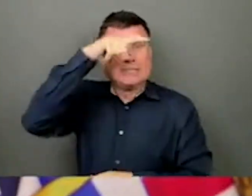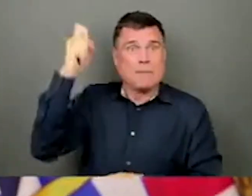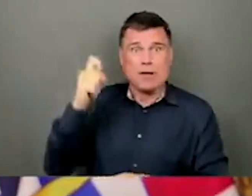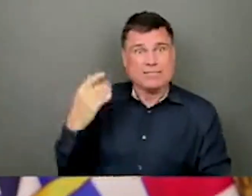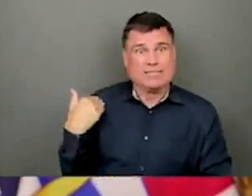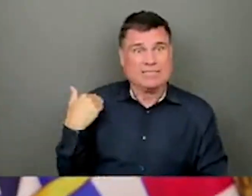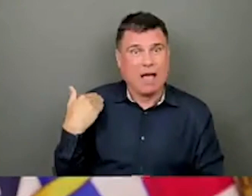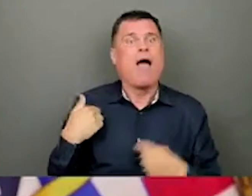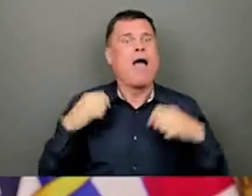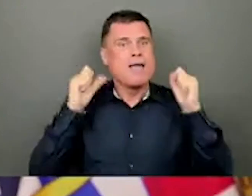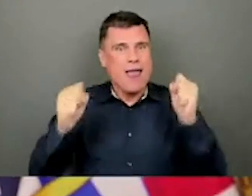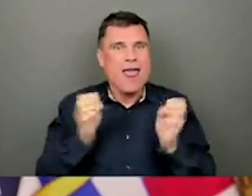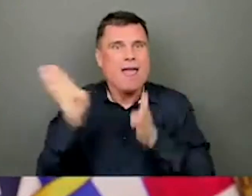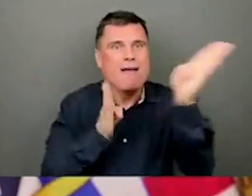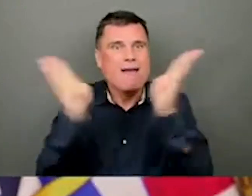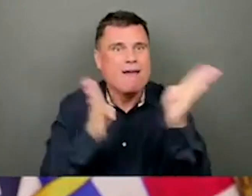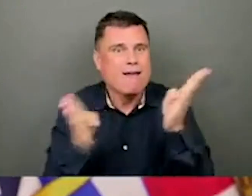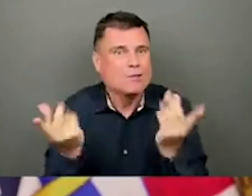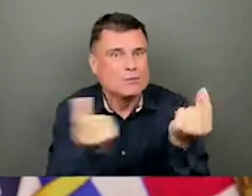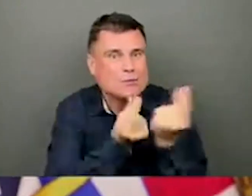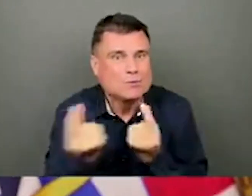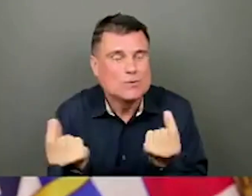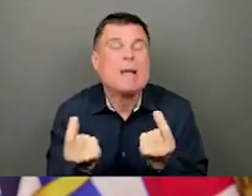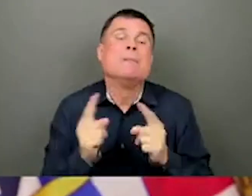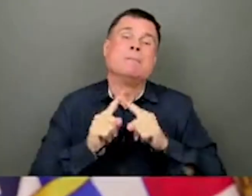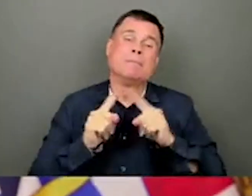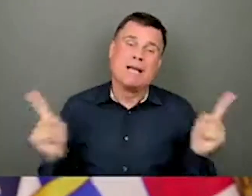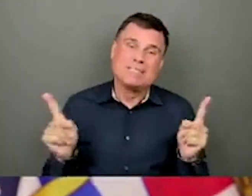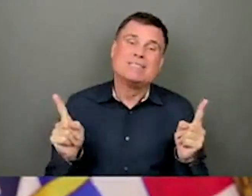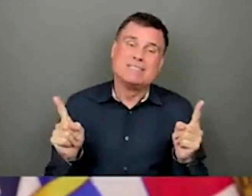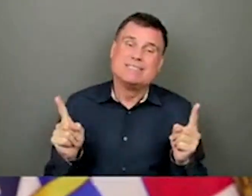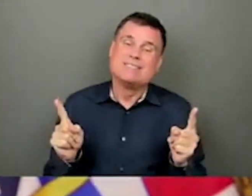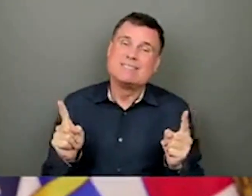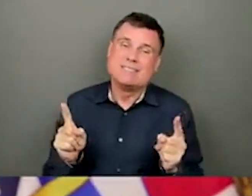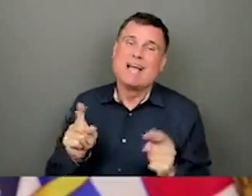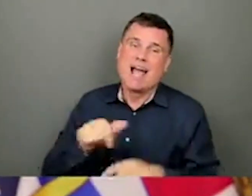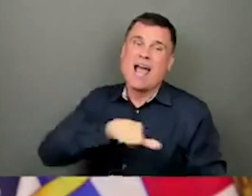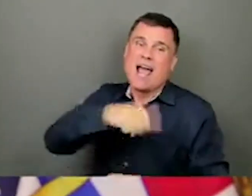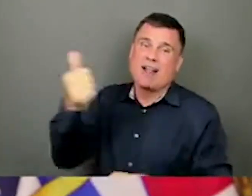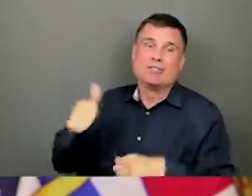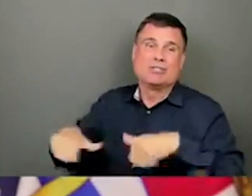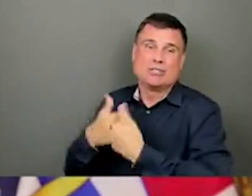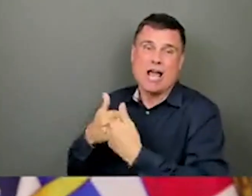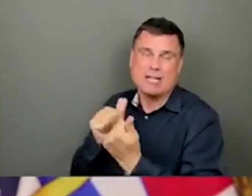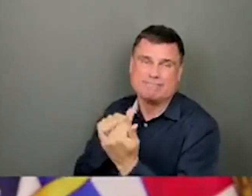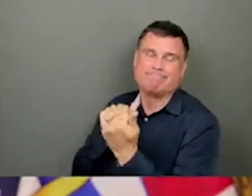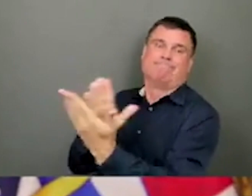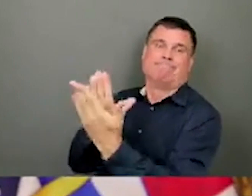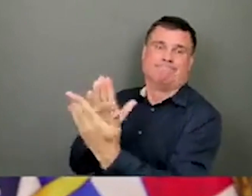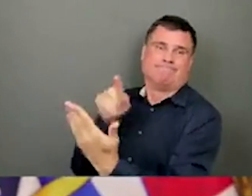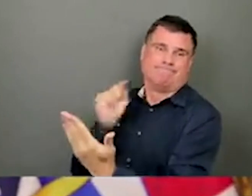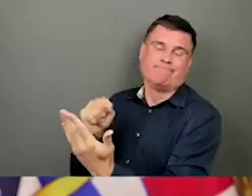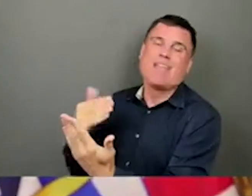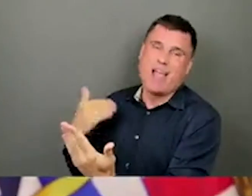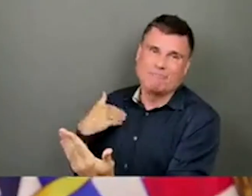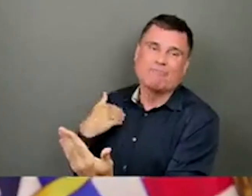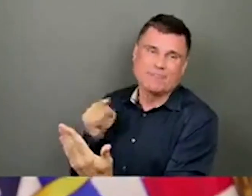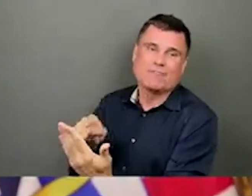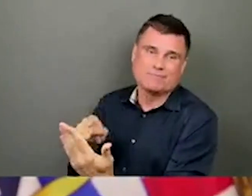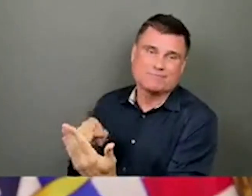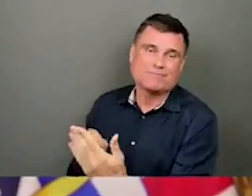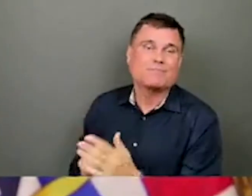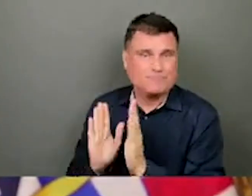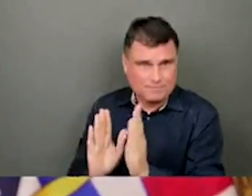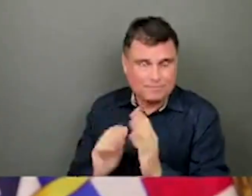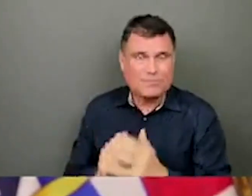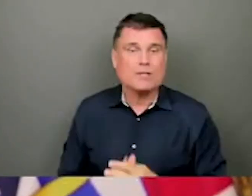faced with other challenging situations that have made it more and more difficult. And while we are making excellent progress with our vaccine